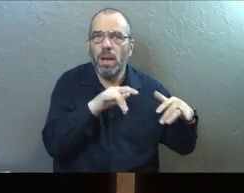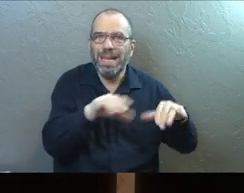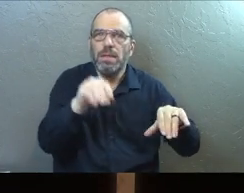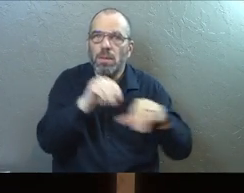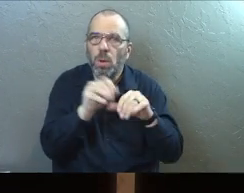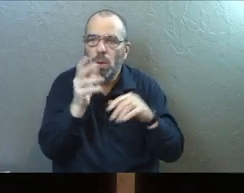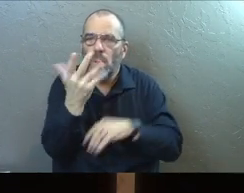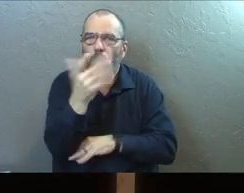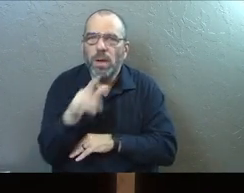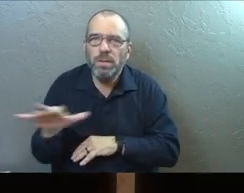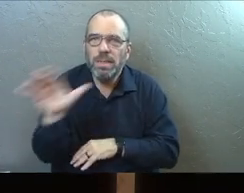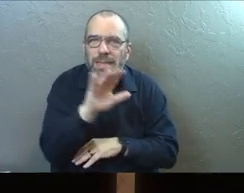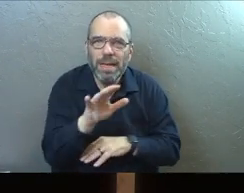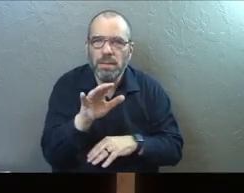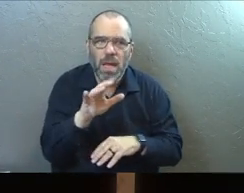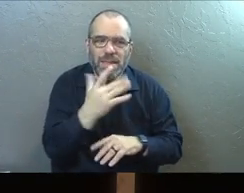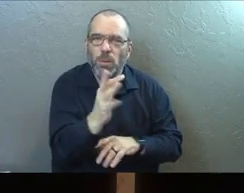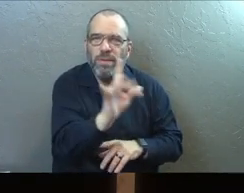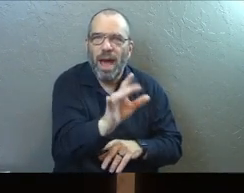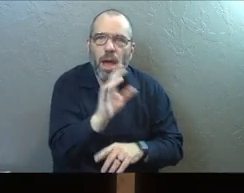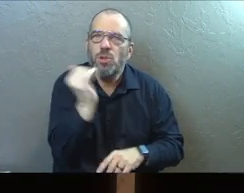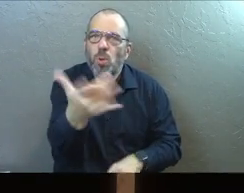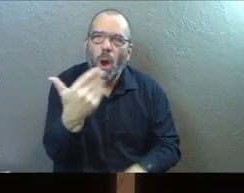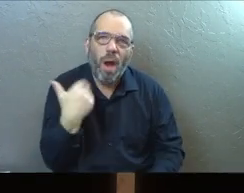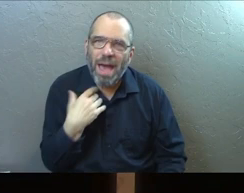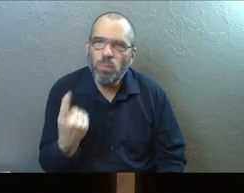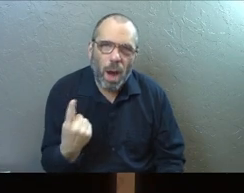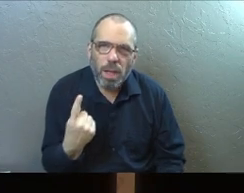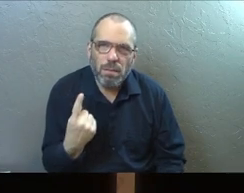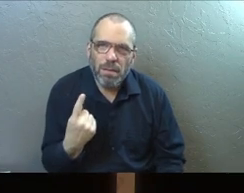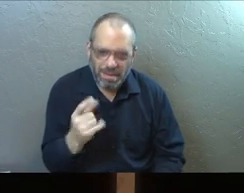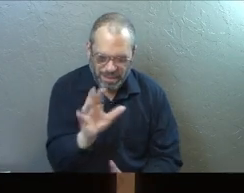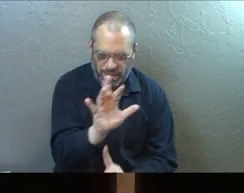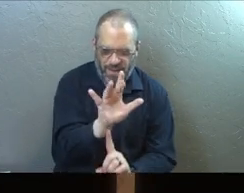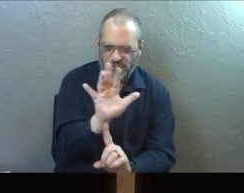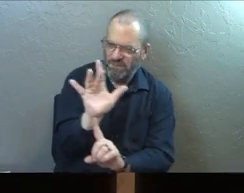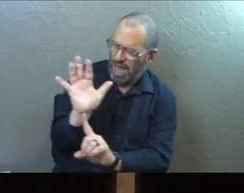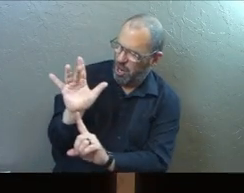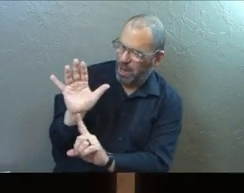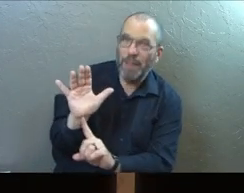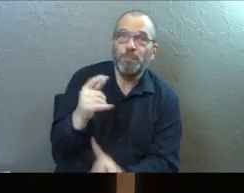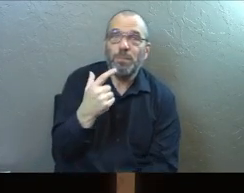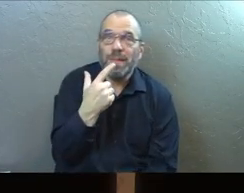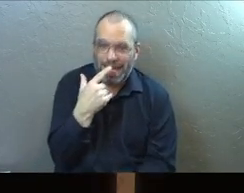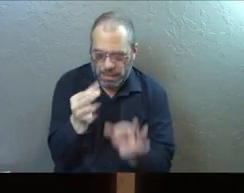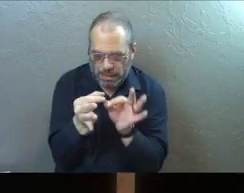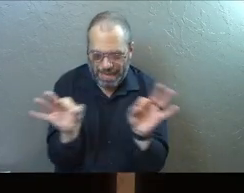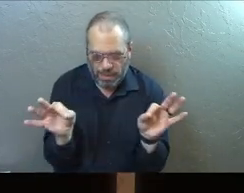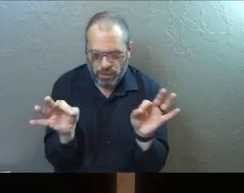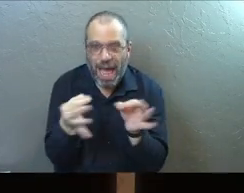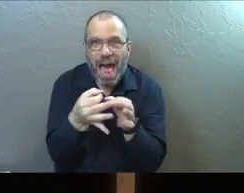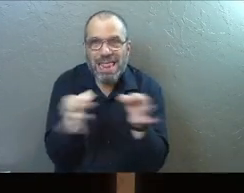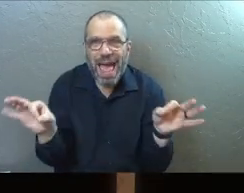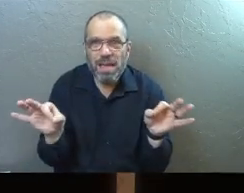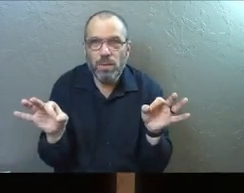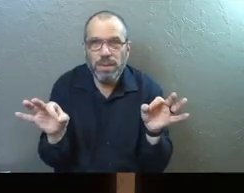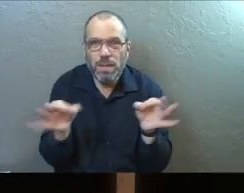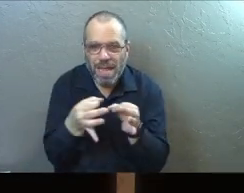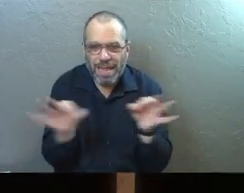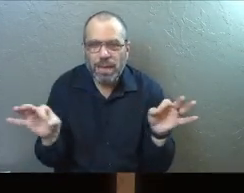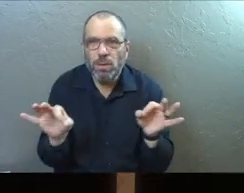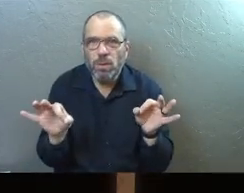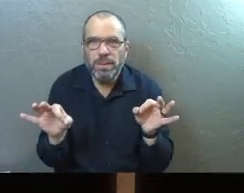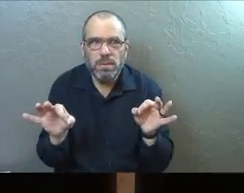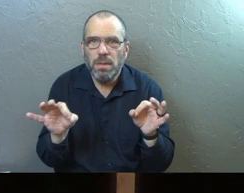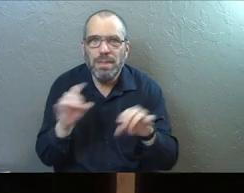God. Like it came over your head, you all get one. Like, and the tongue, you're about to speak other languages in order to